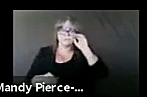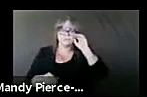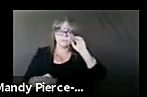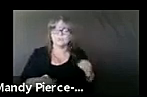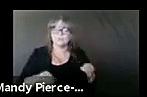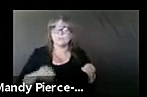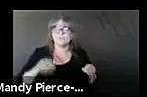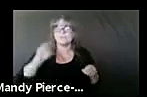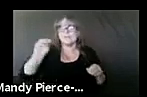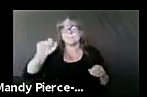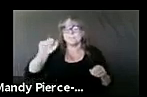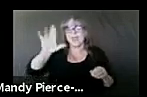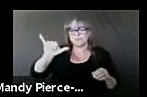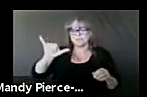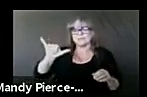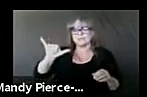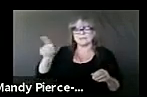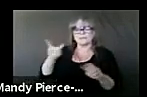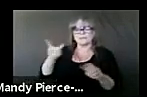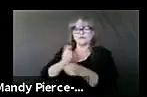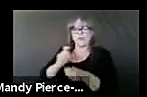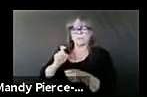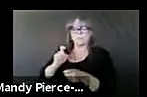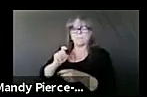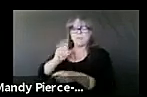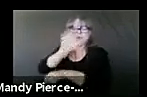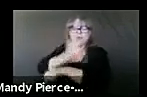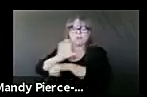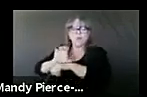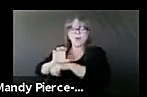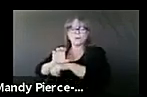can you say when you expect tests to become more available?